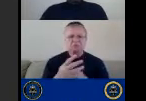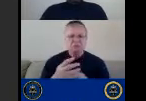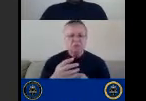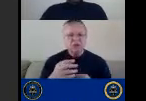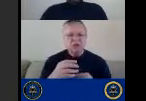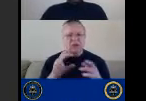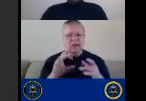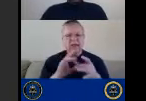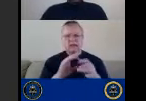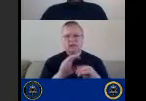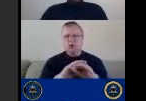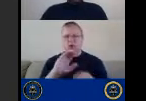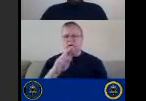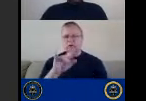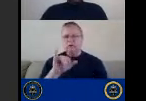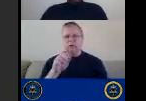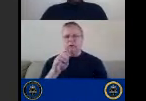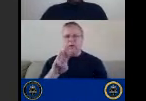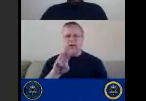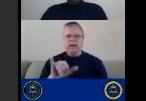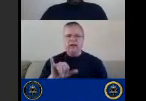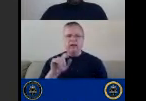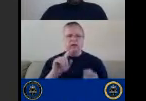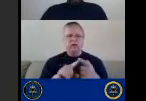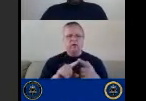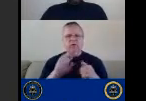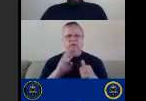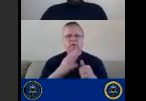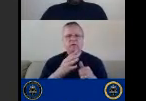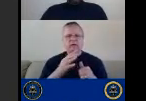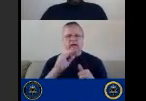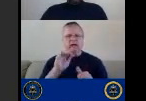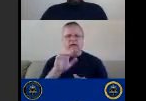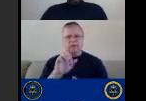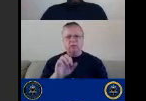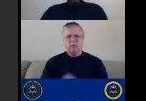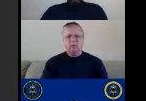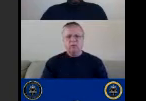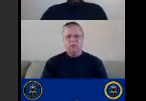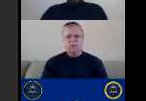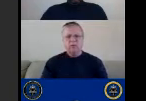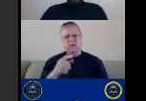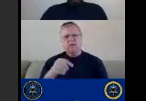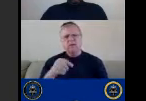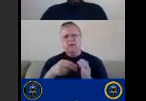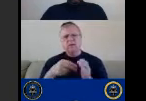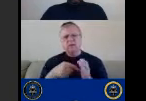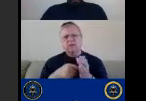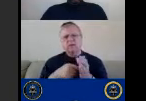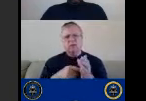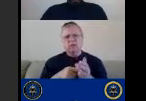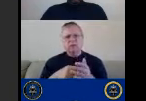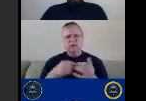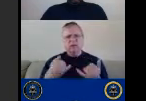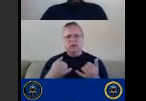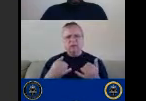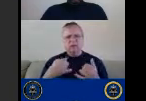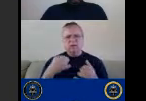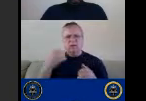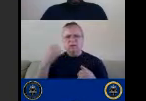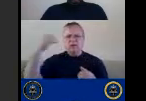along Cherry Way up to Fifth Avenue. This slide shows the existing building light well that faces